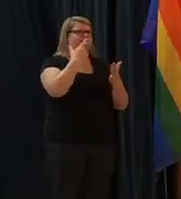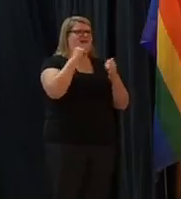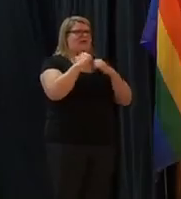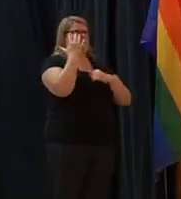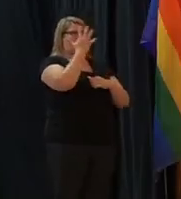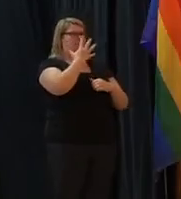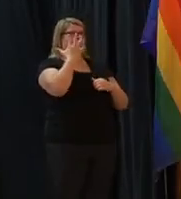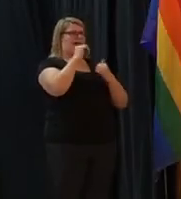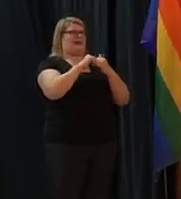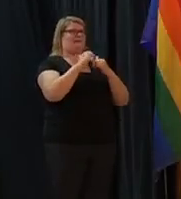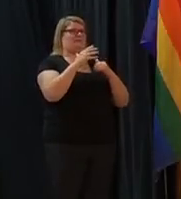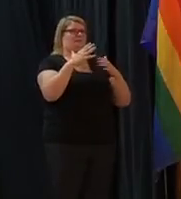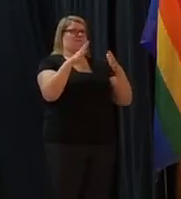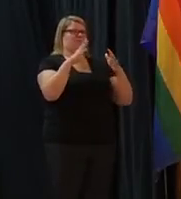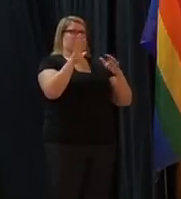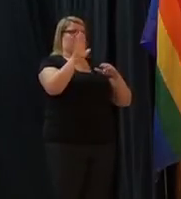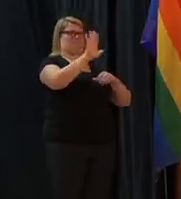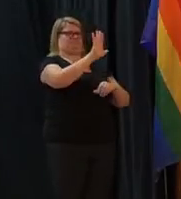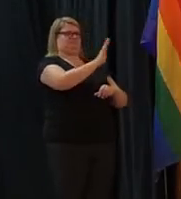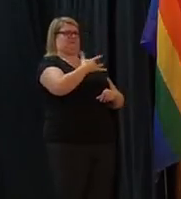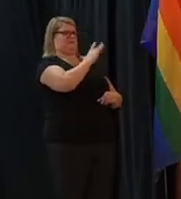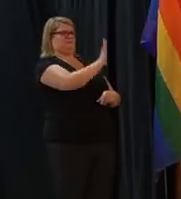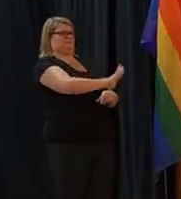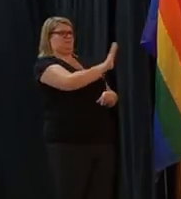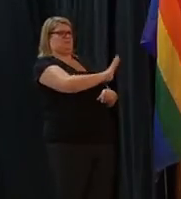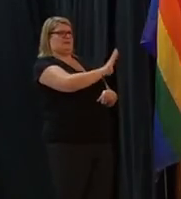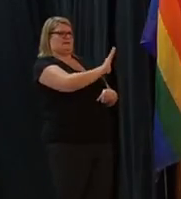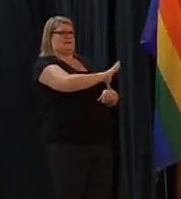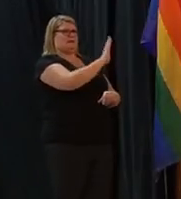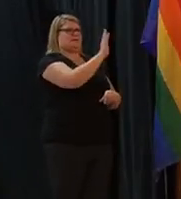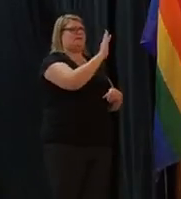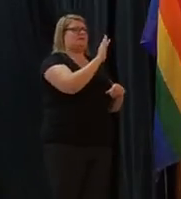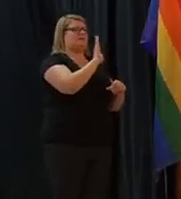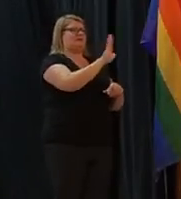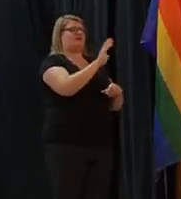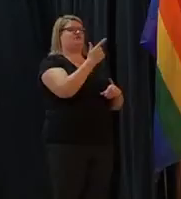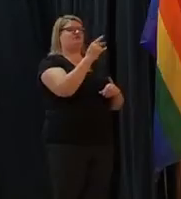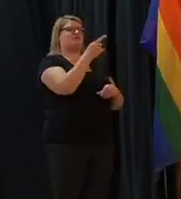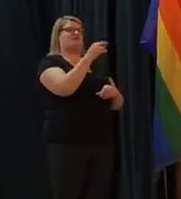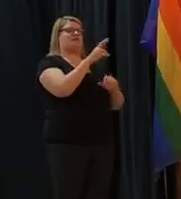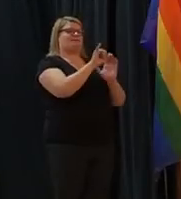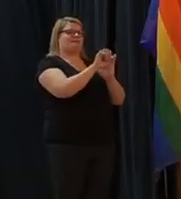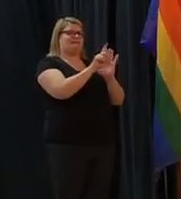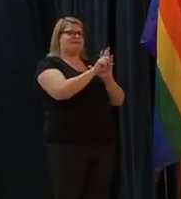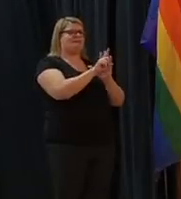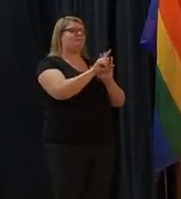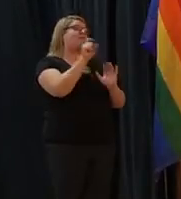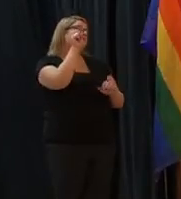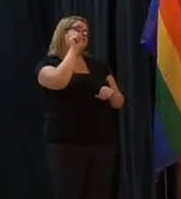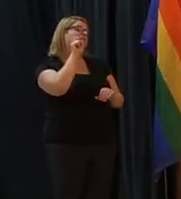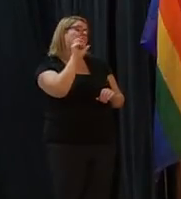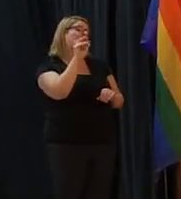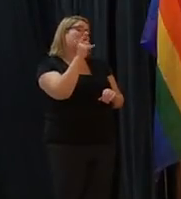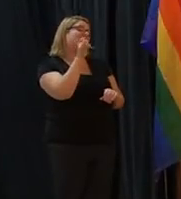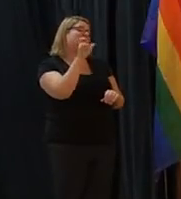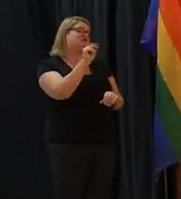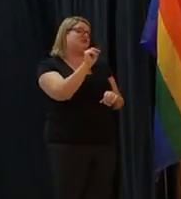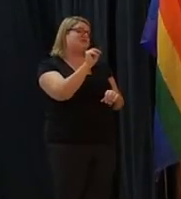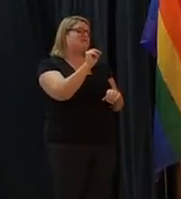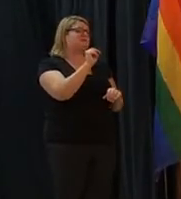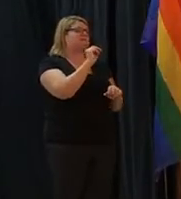of how they are, of what is their gender identities or sexual orientation, and you cannot get a